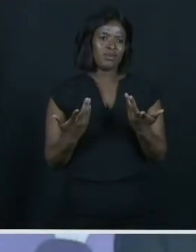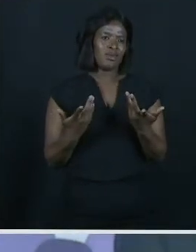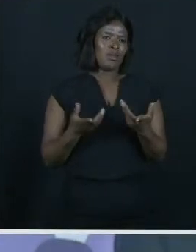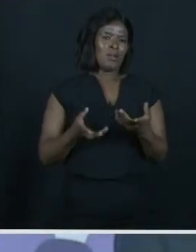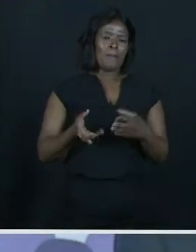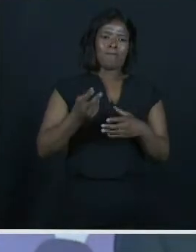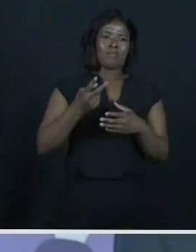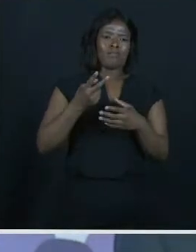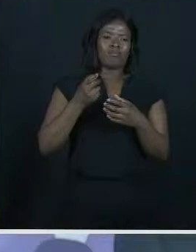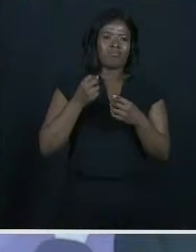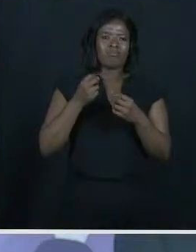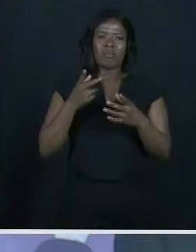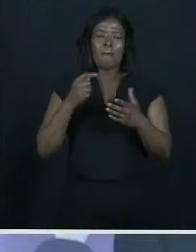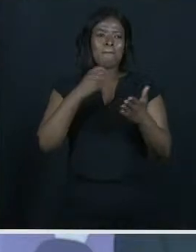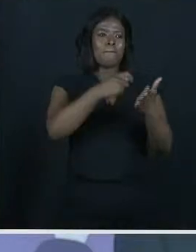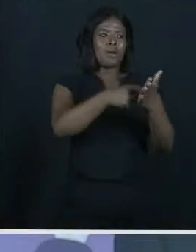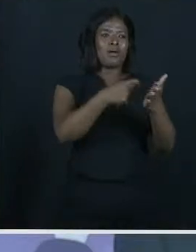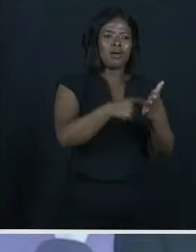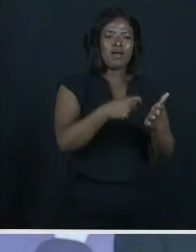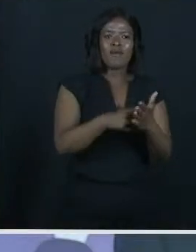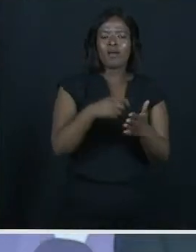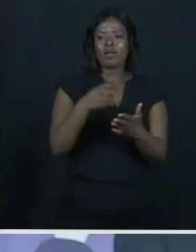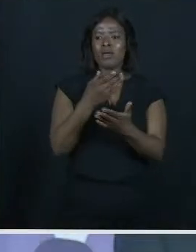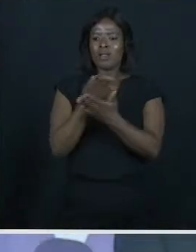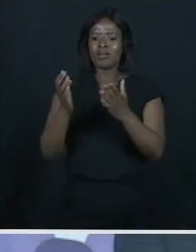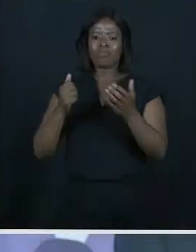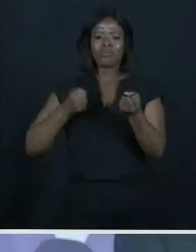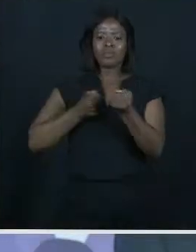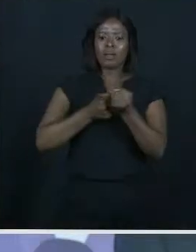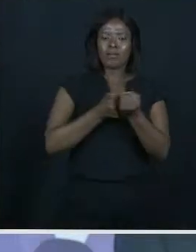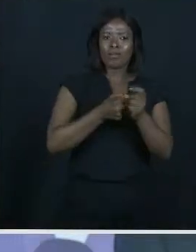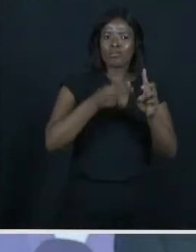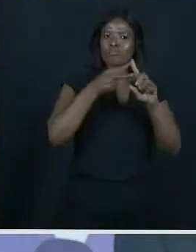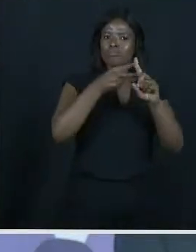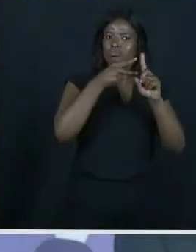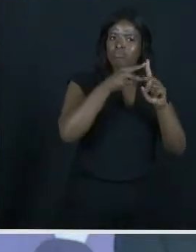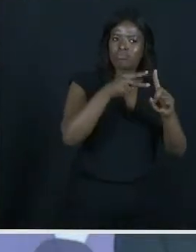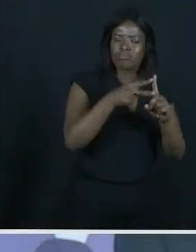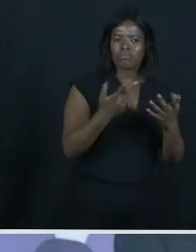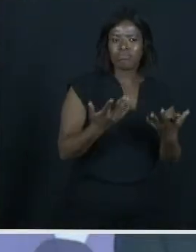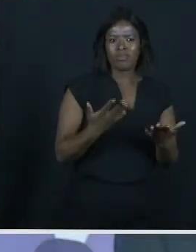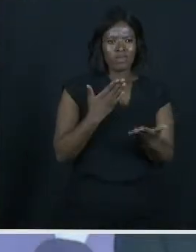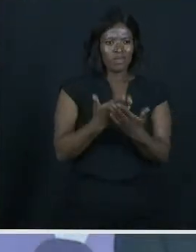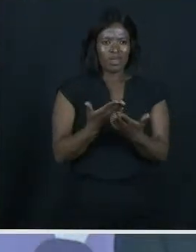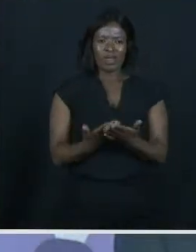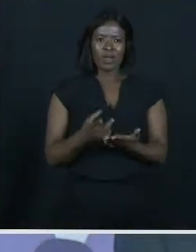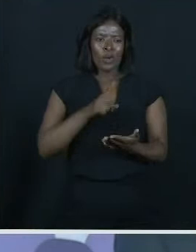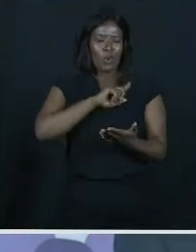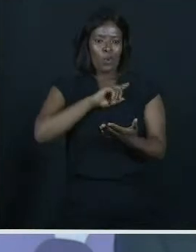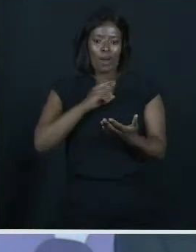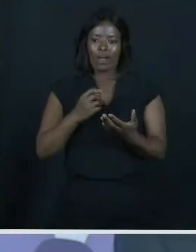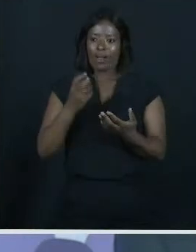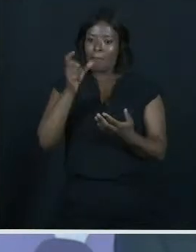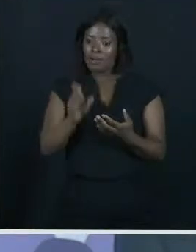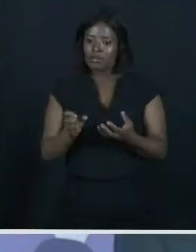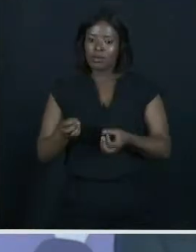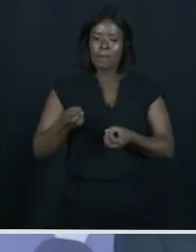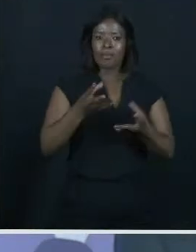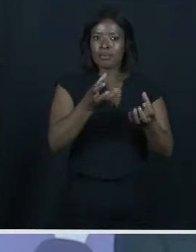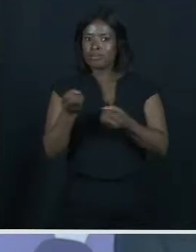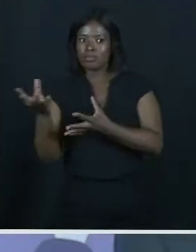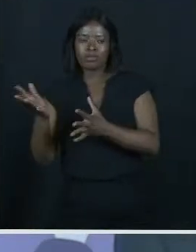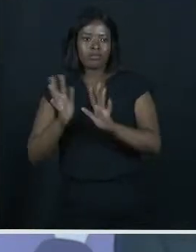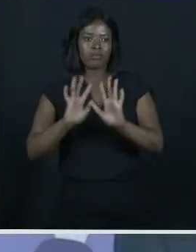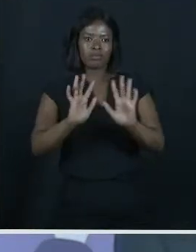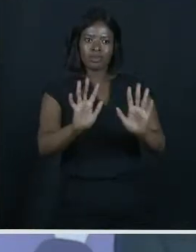who buy underwear to victims who've been raped, because that provision isn't made. So today I really do want to